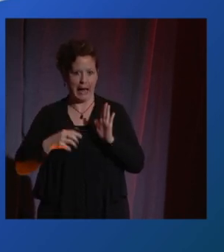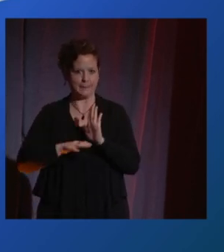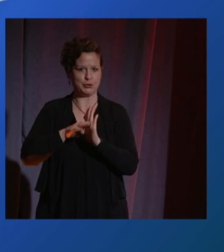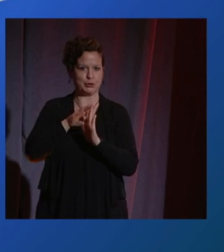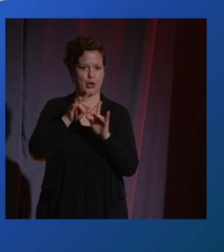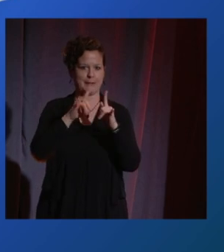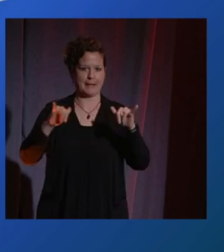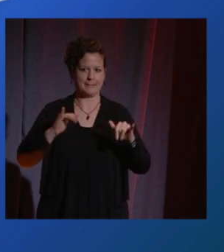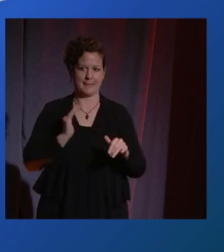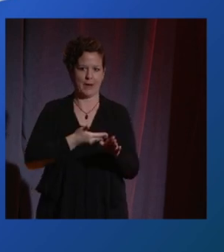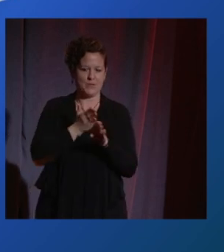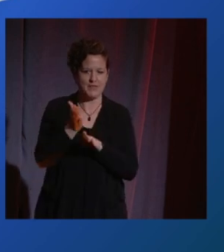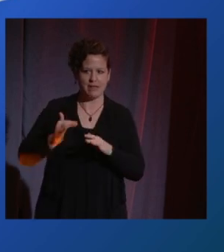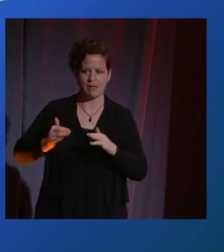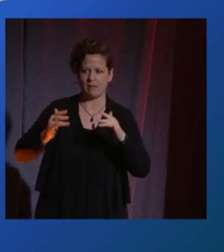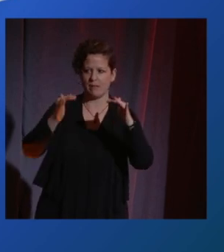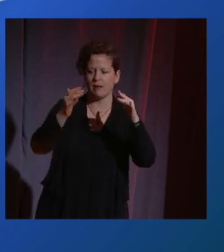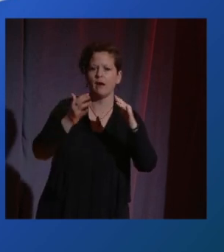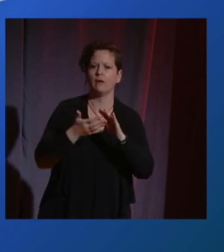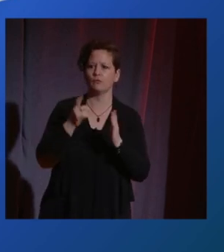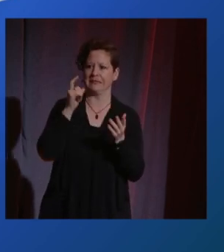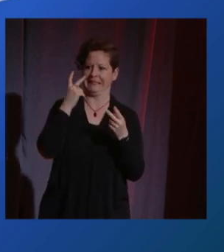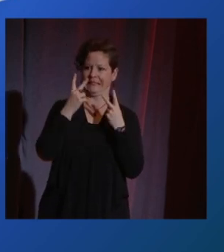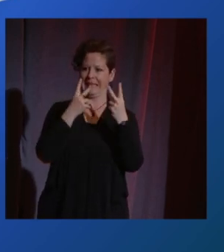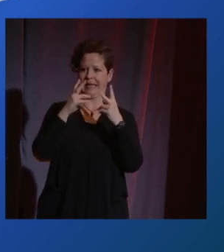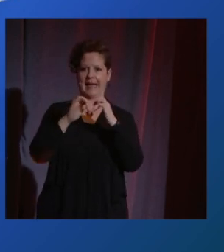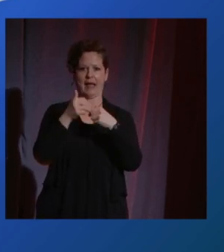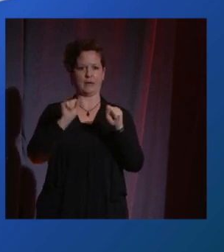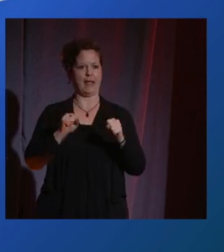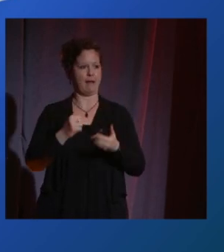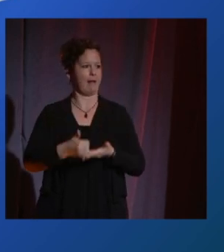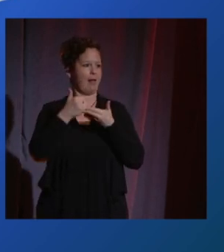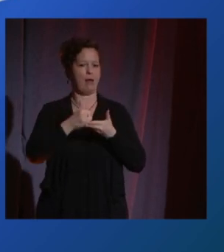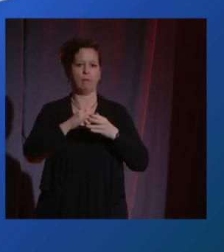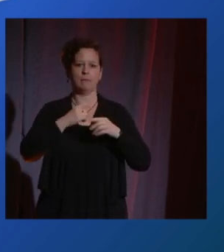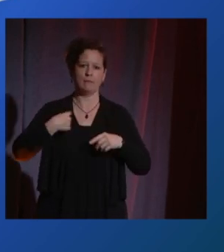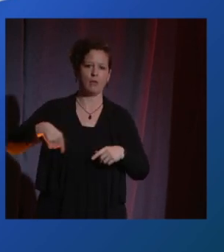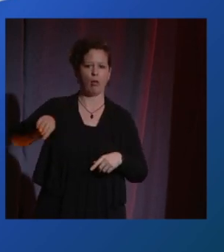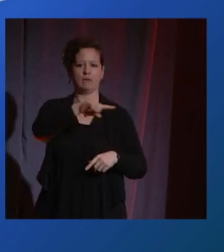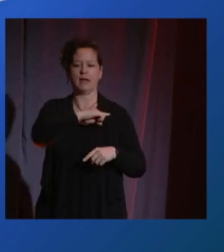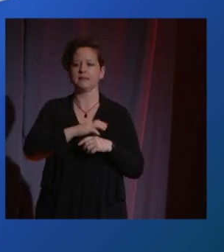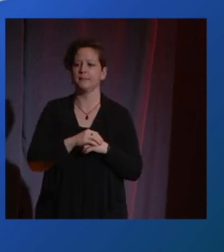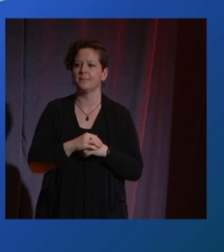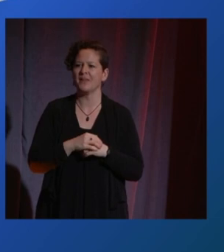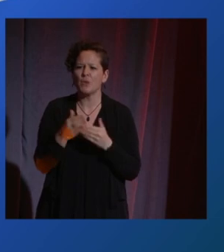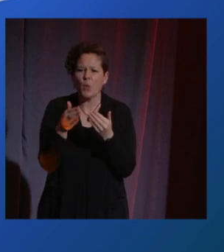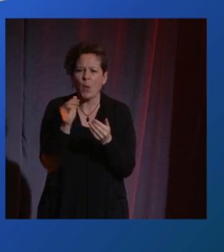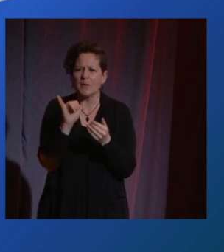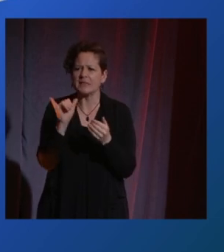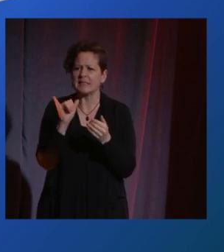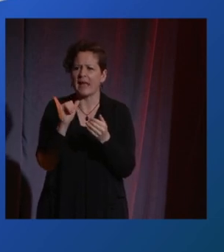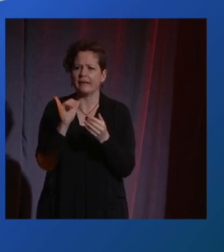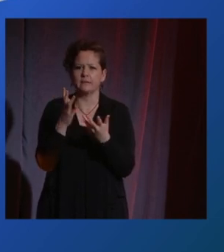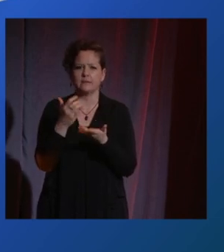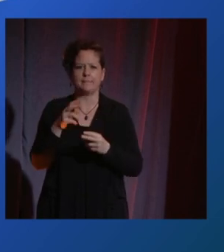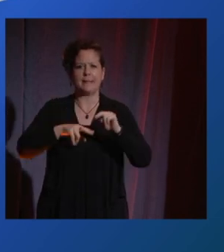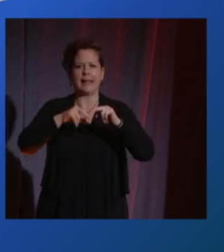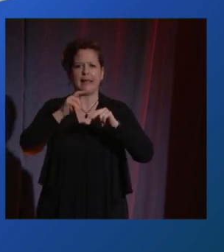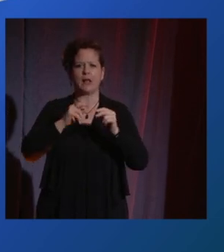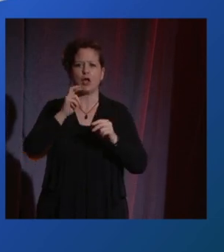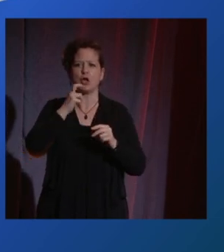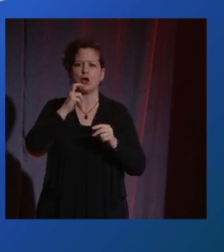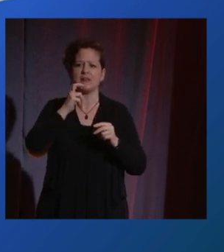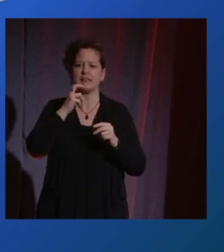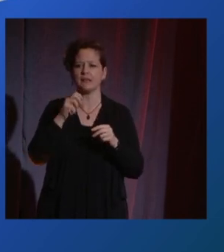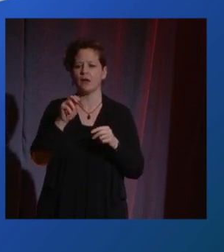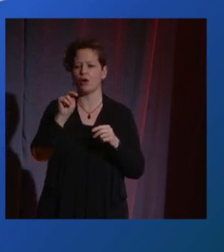yet it's still early days in building this nervous system of the planet you know